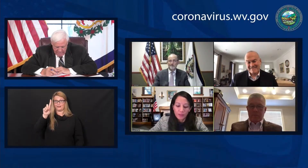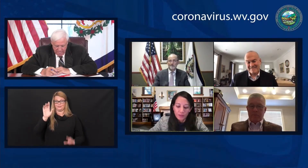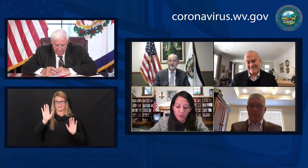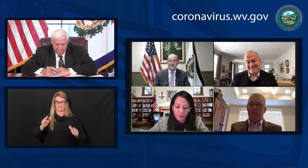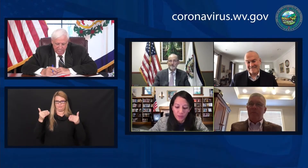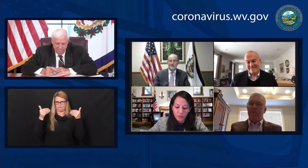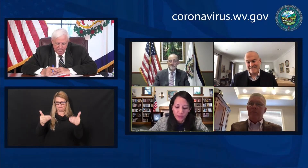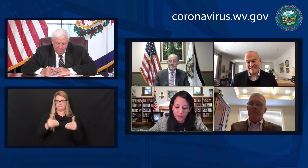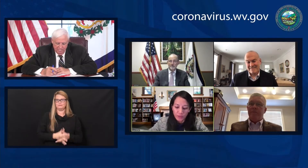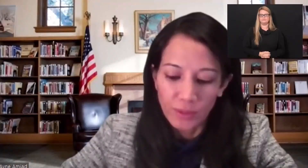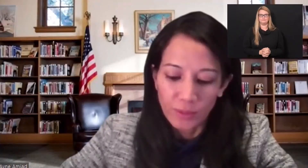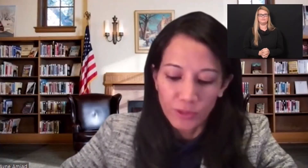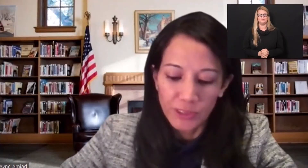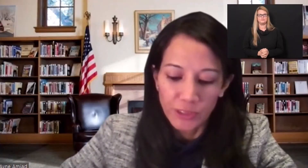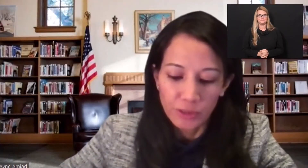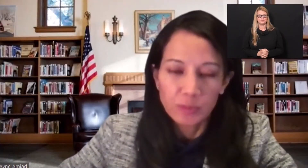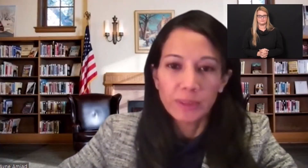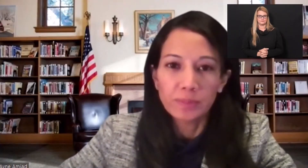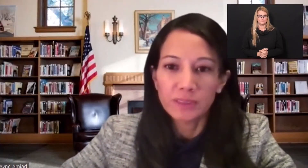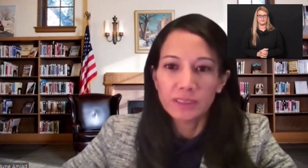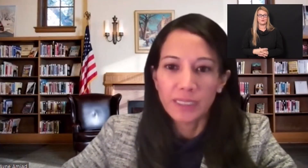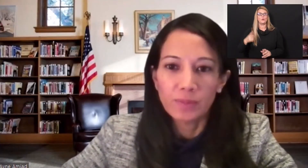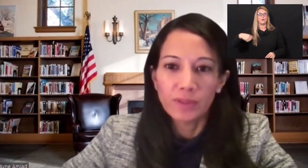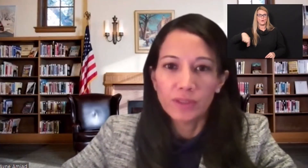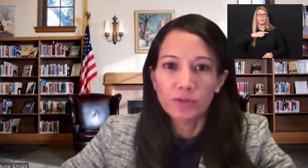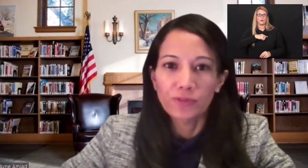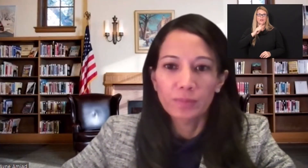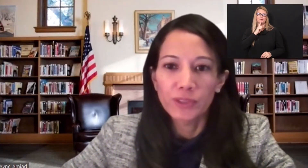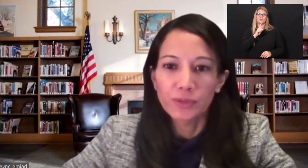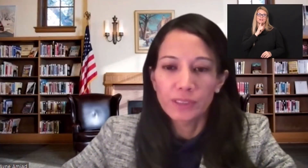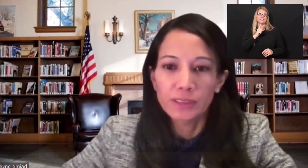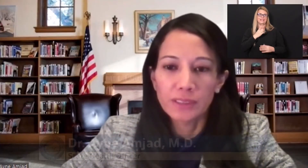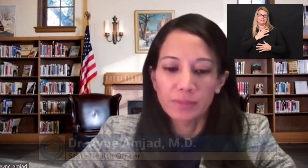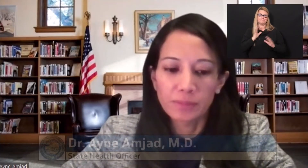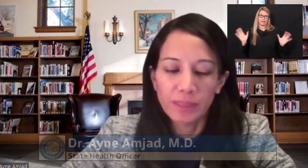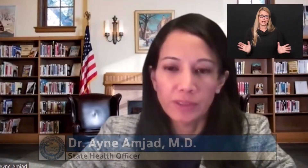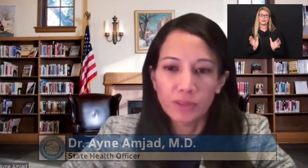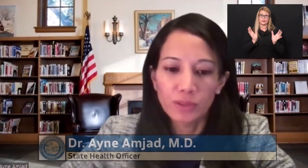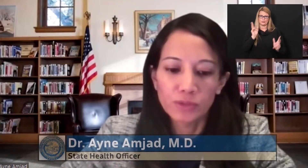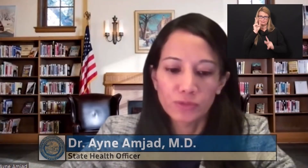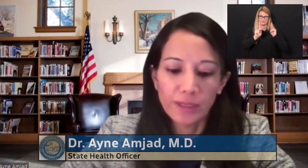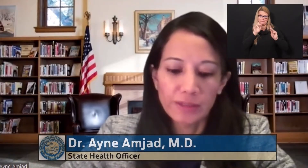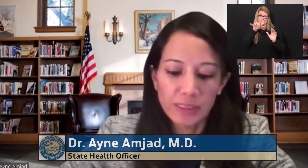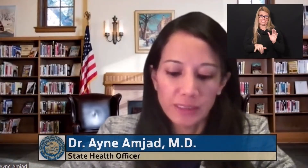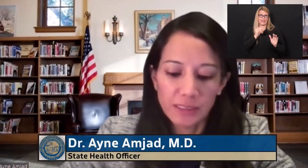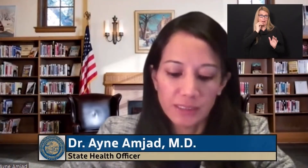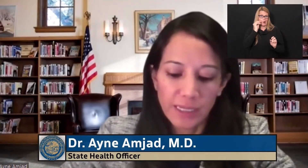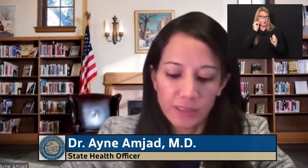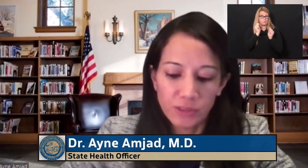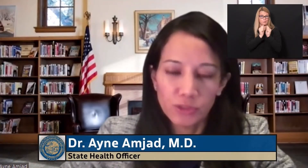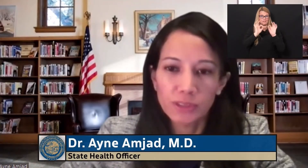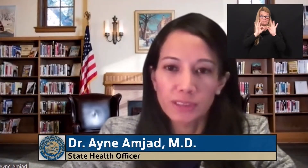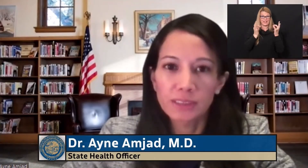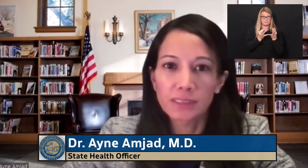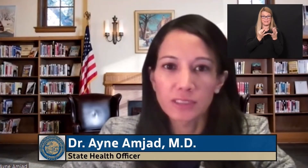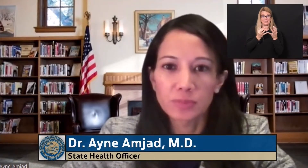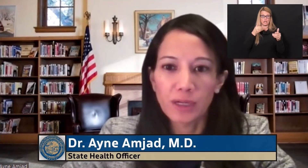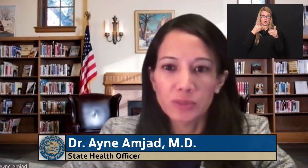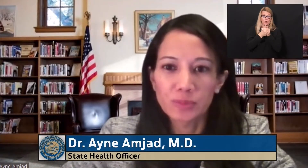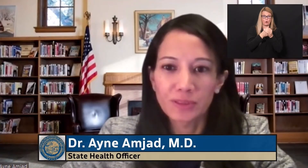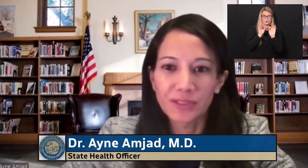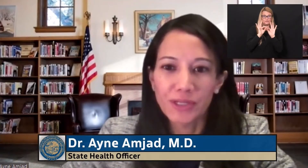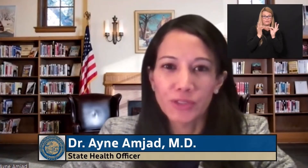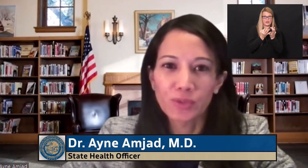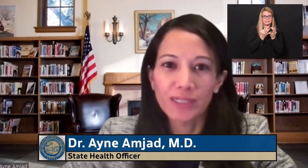Sure. Well, Mark, we really encourage people to stay within their family units and maybe close friends and to stay socially distanced